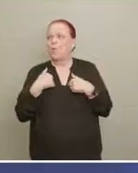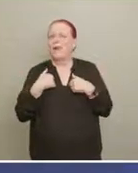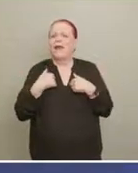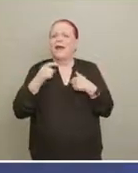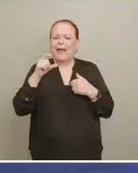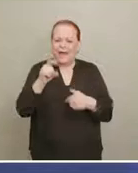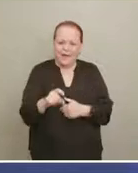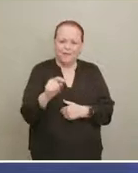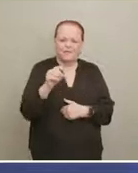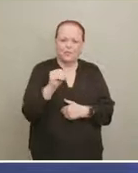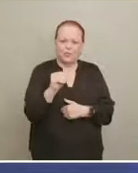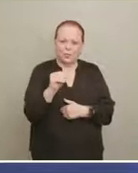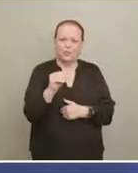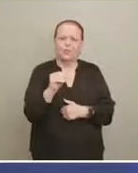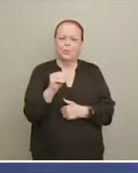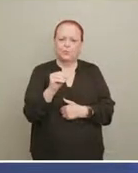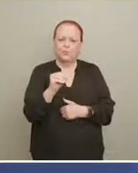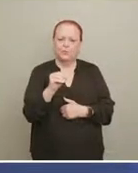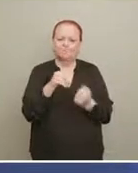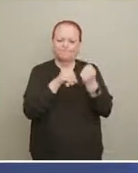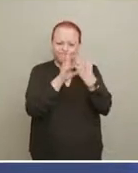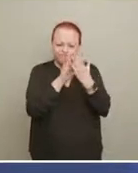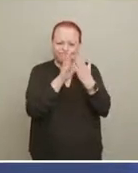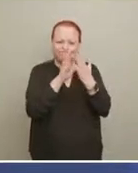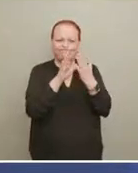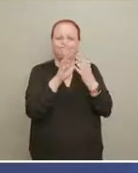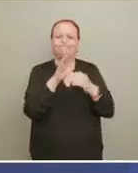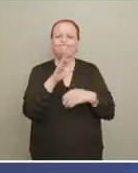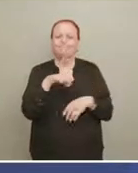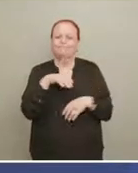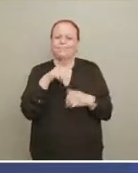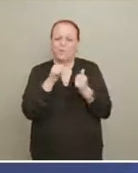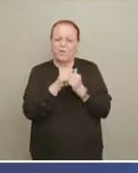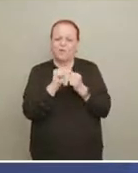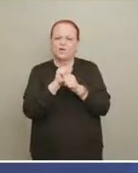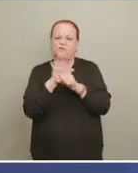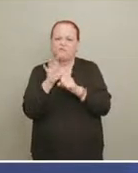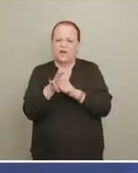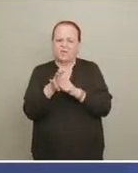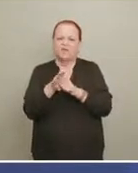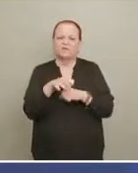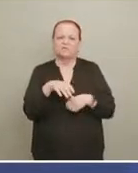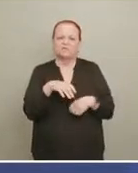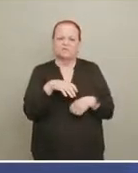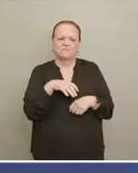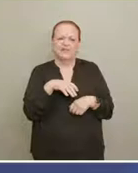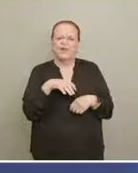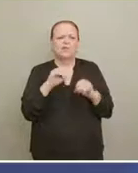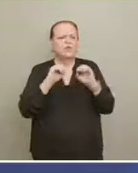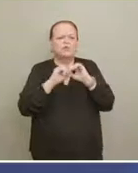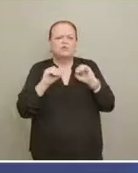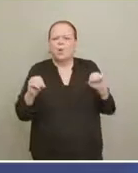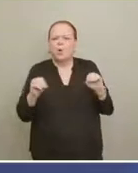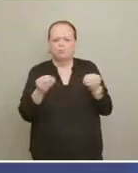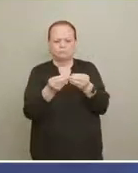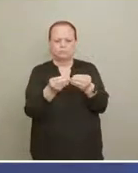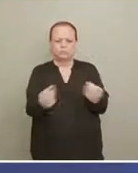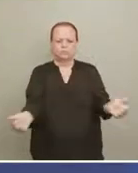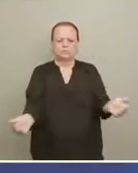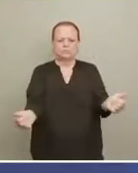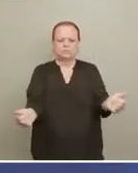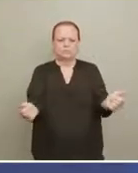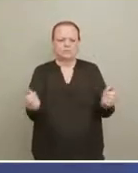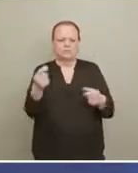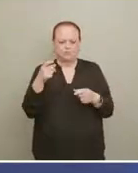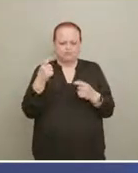this virus our lifetime. So there is no way out of this virus at this time, based on the science that we